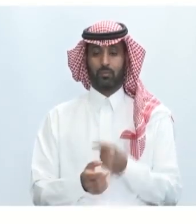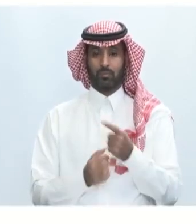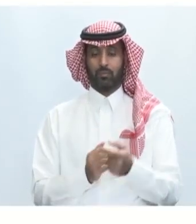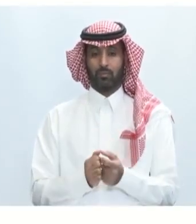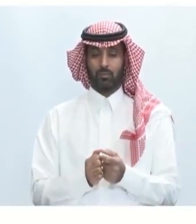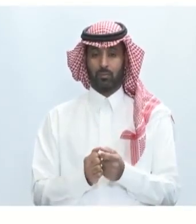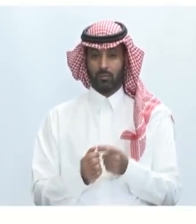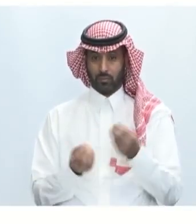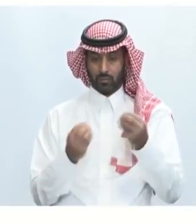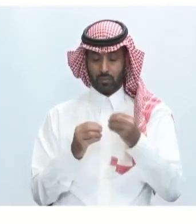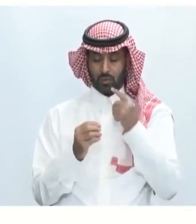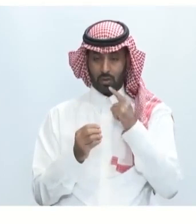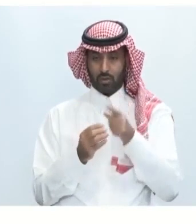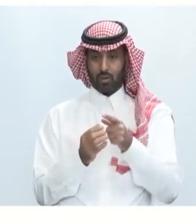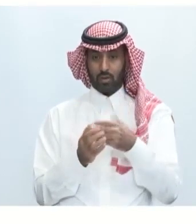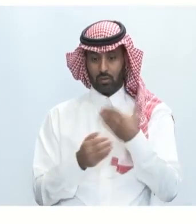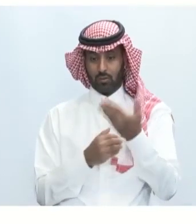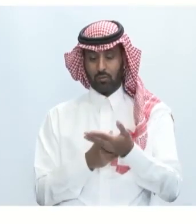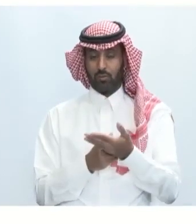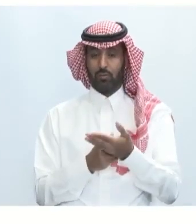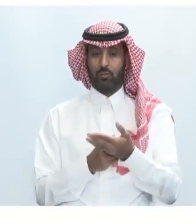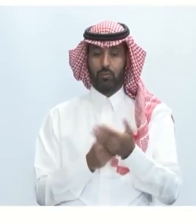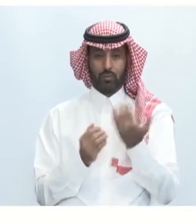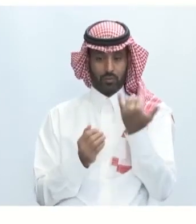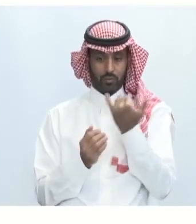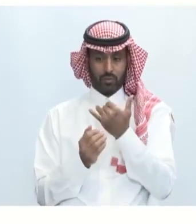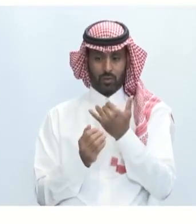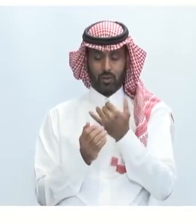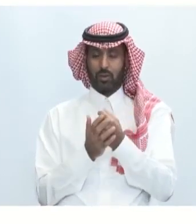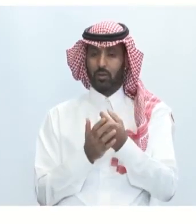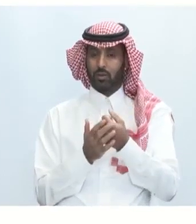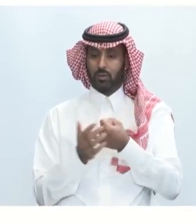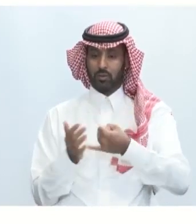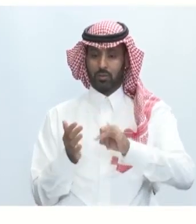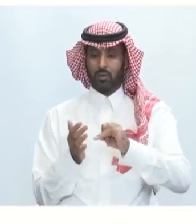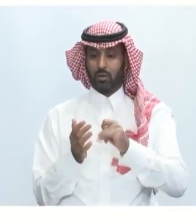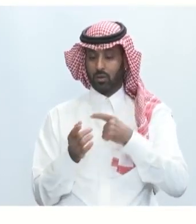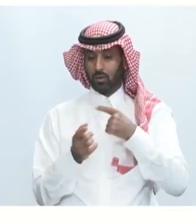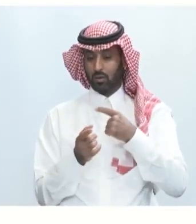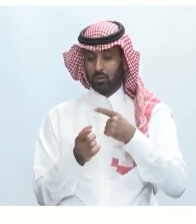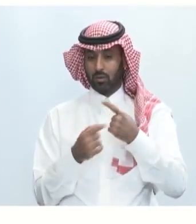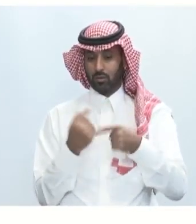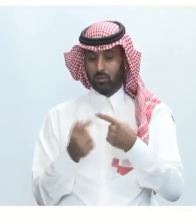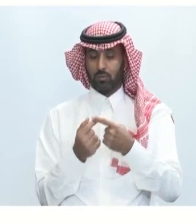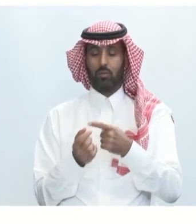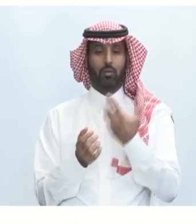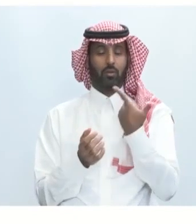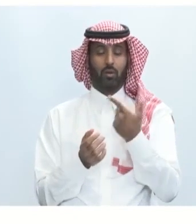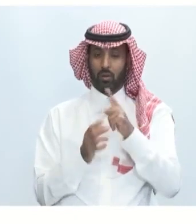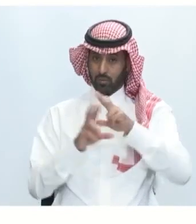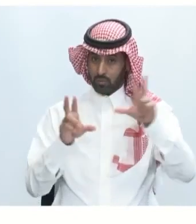the enrichment. But before we do that, of course, you remember our previous lesson. Let's revise it together. We were talking about